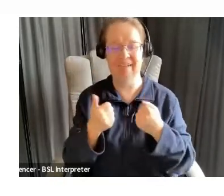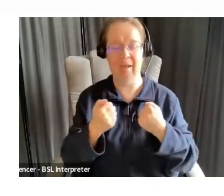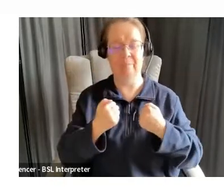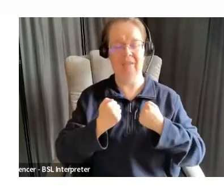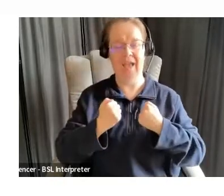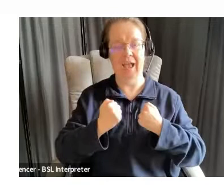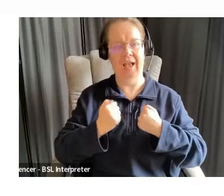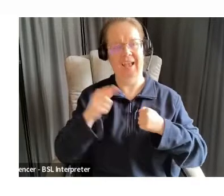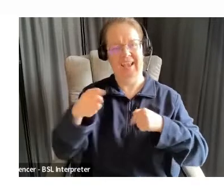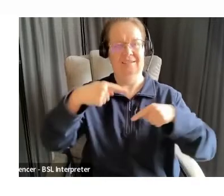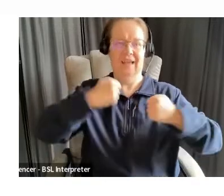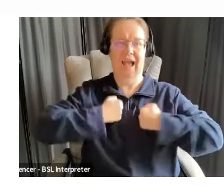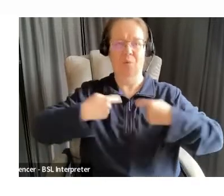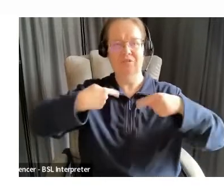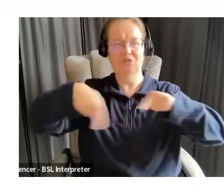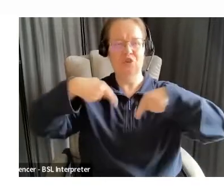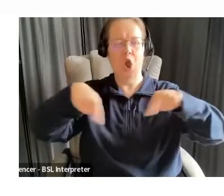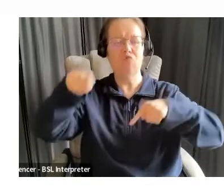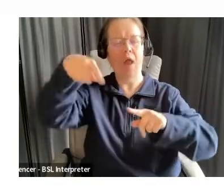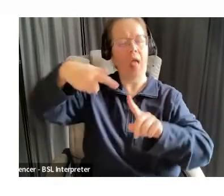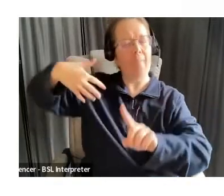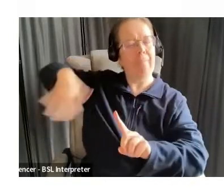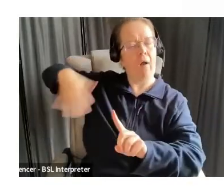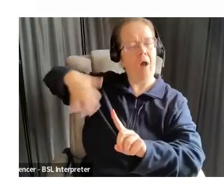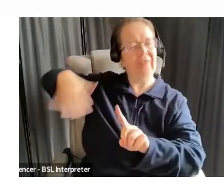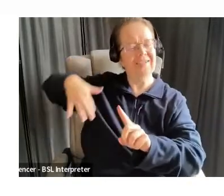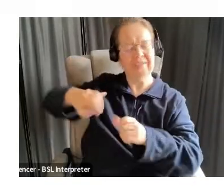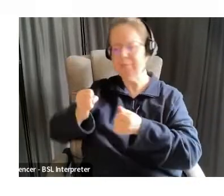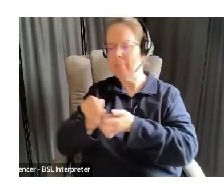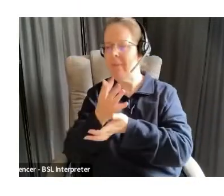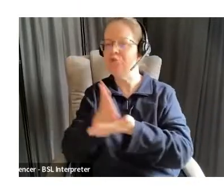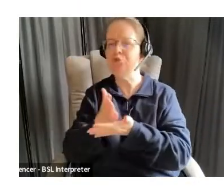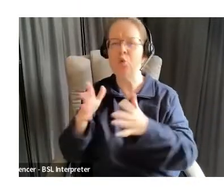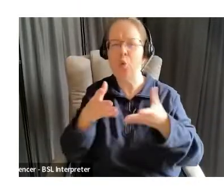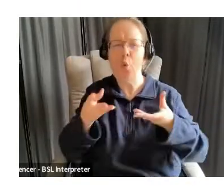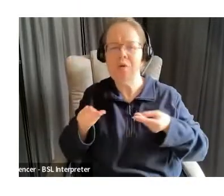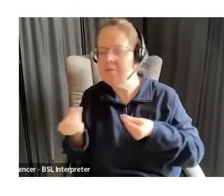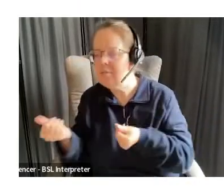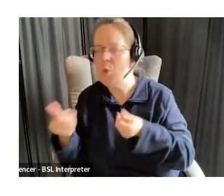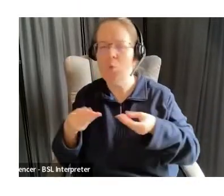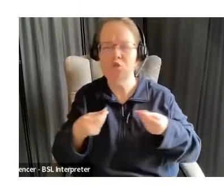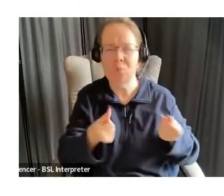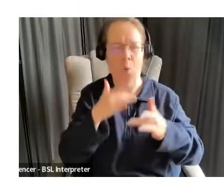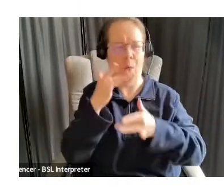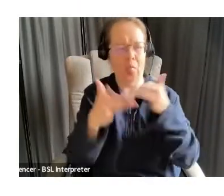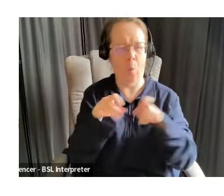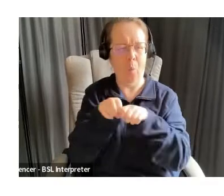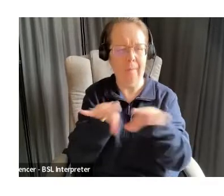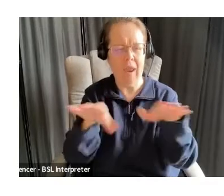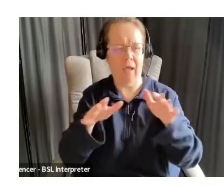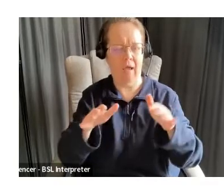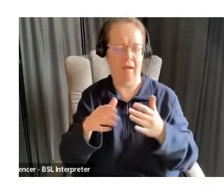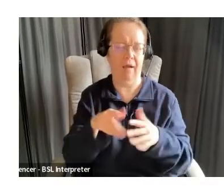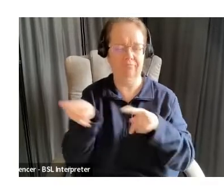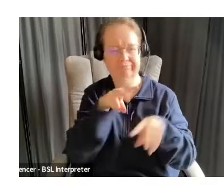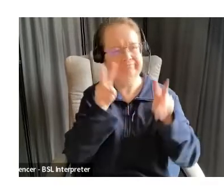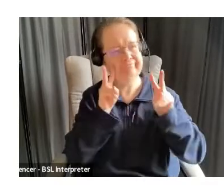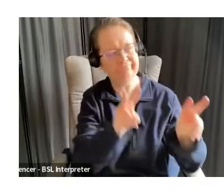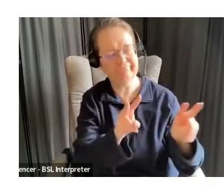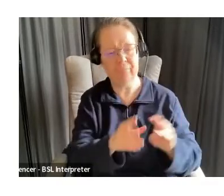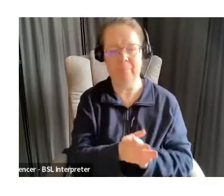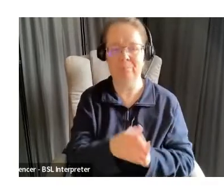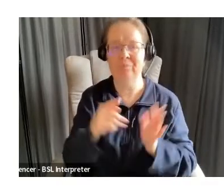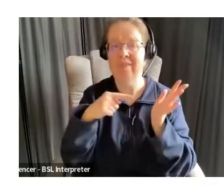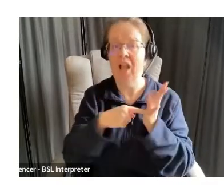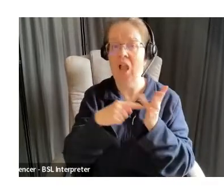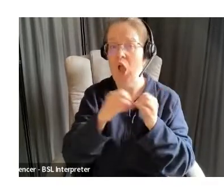our director, he is behind the scenes, making sure that you get this webinar delivered. So Toby might be actually